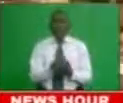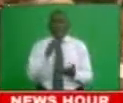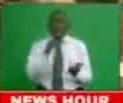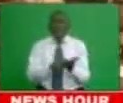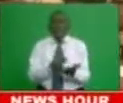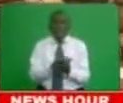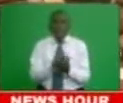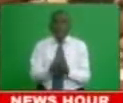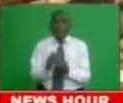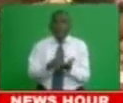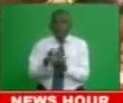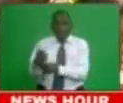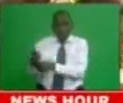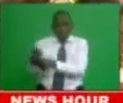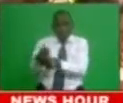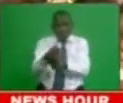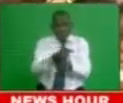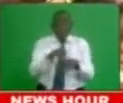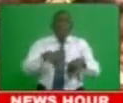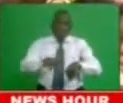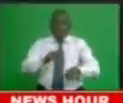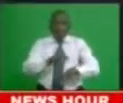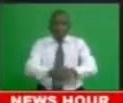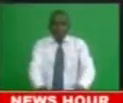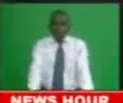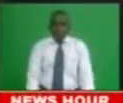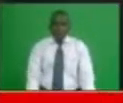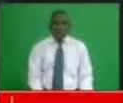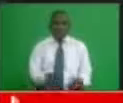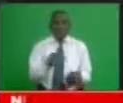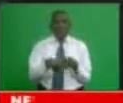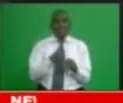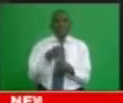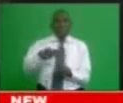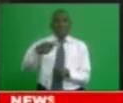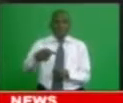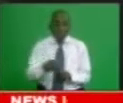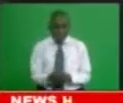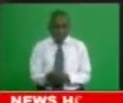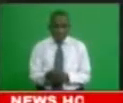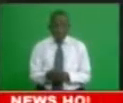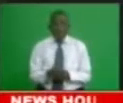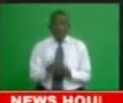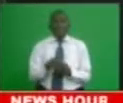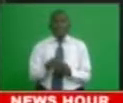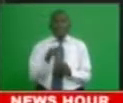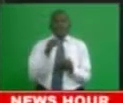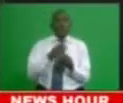that the mass spraying exercise is still ongoing. As years go by, the trees